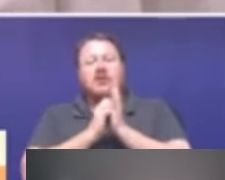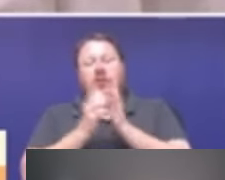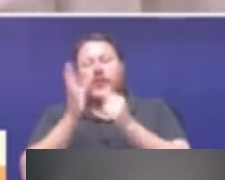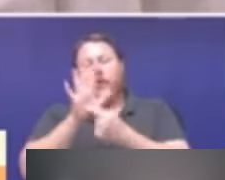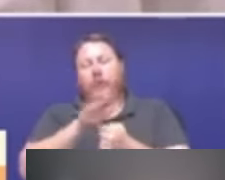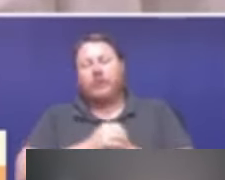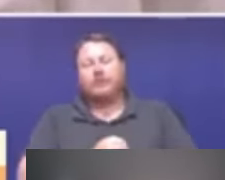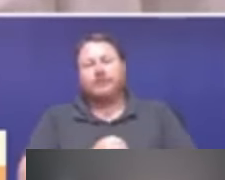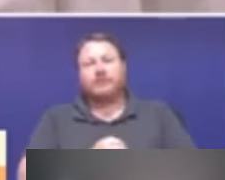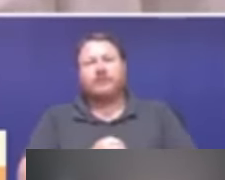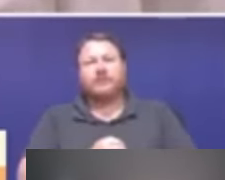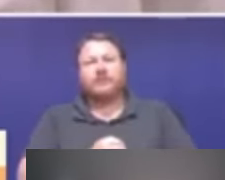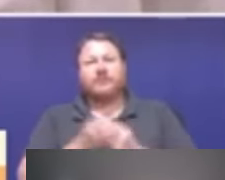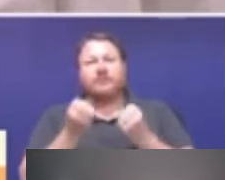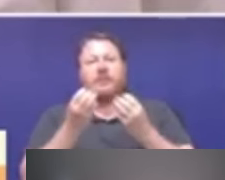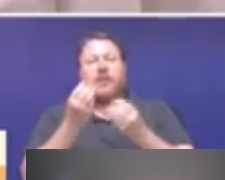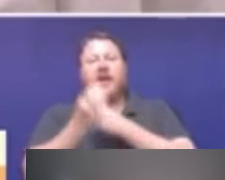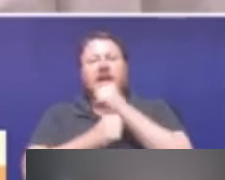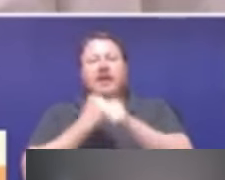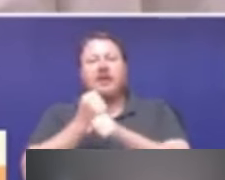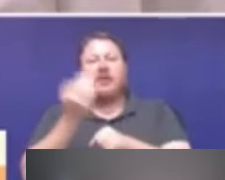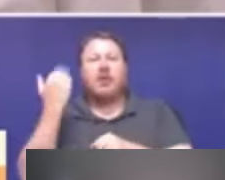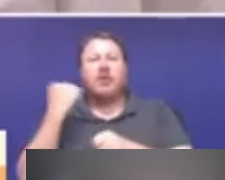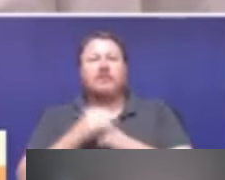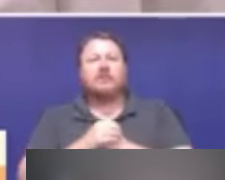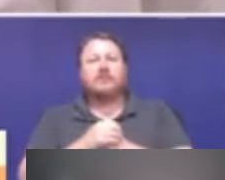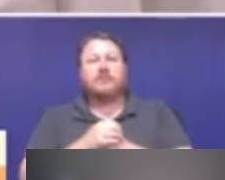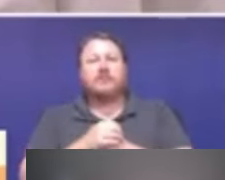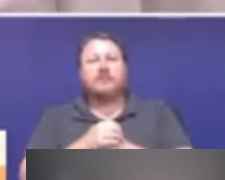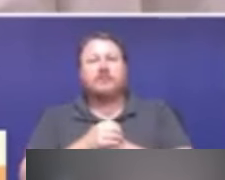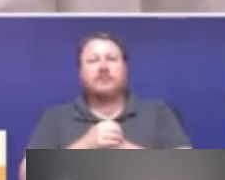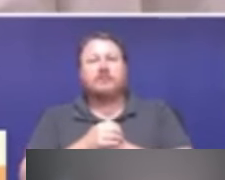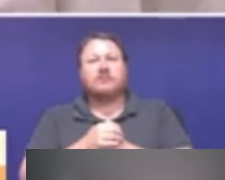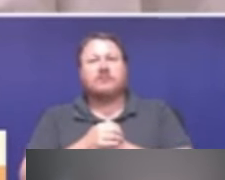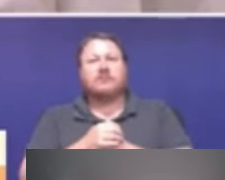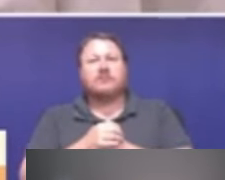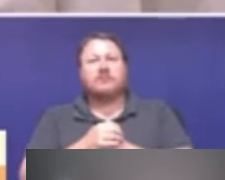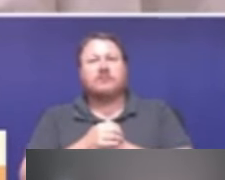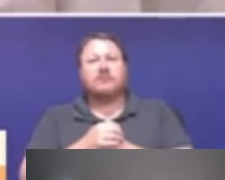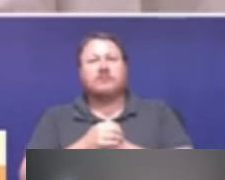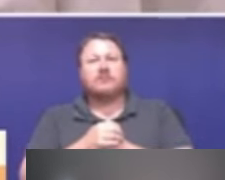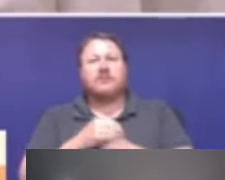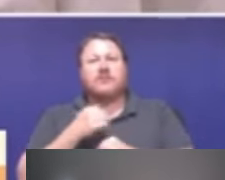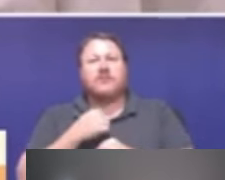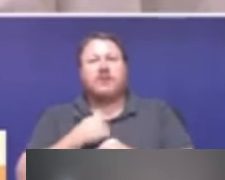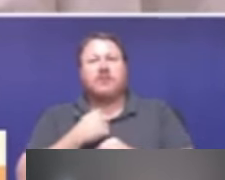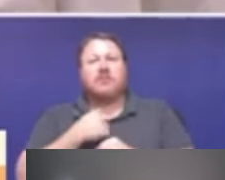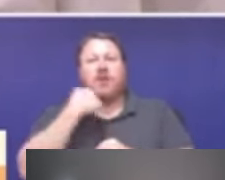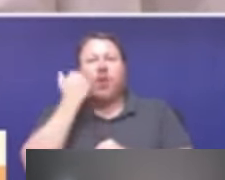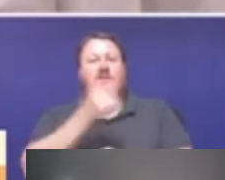example. Many years ago, I was wrong. I was one of the people that wanted the Springbok emblem to be removed.